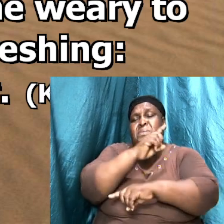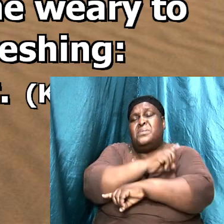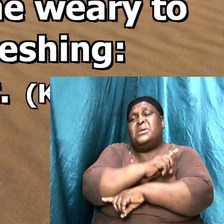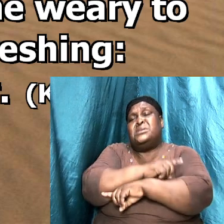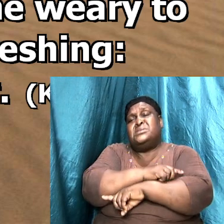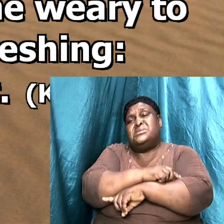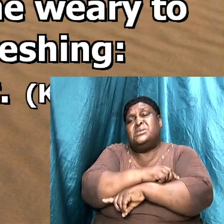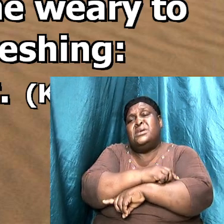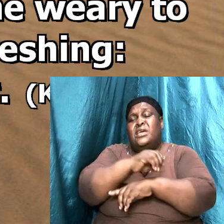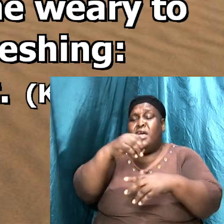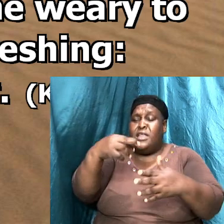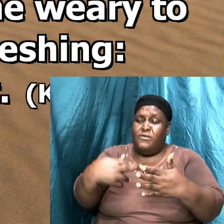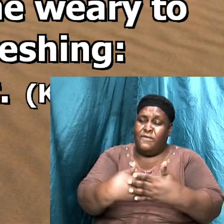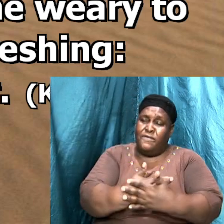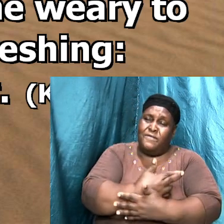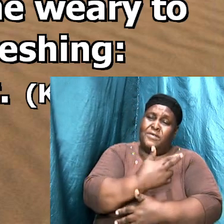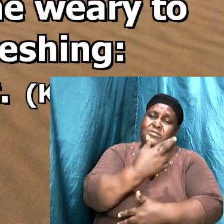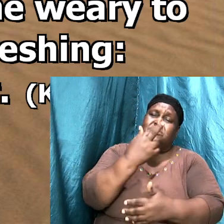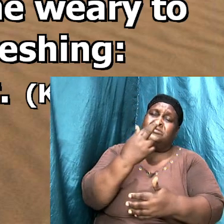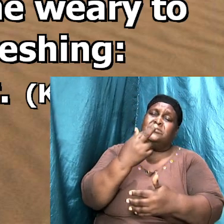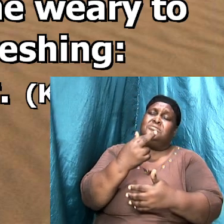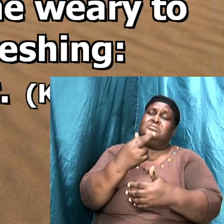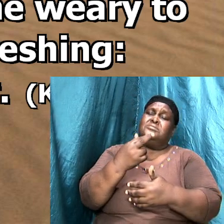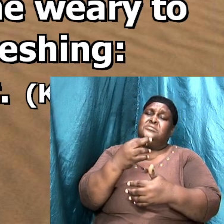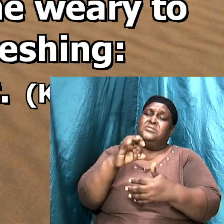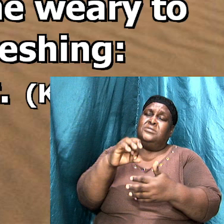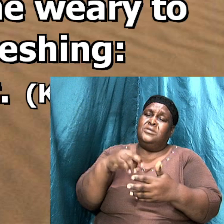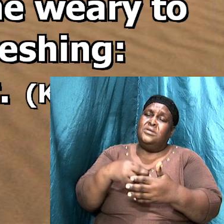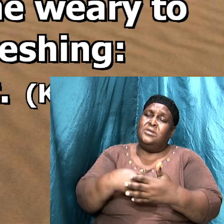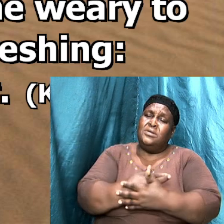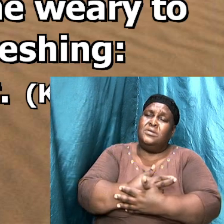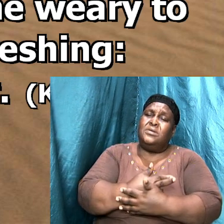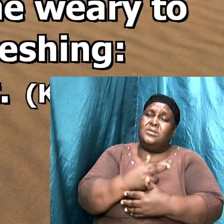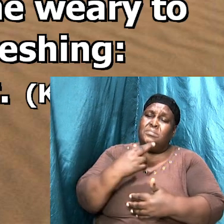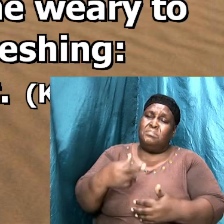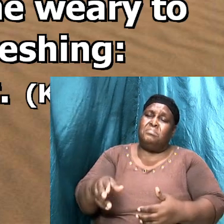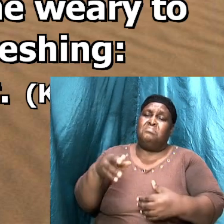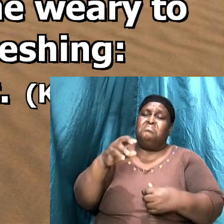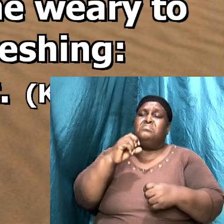this is the refreshing yet they would not hear